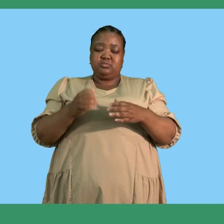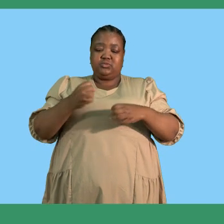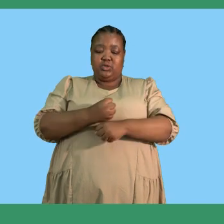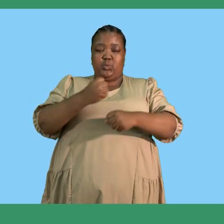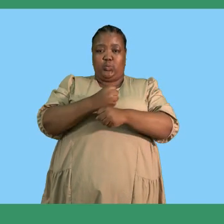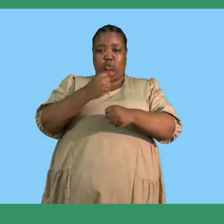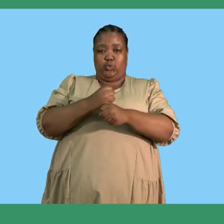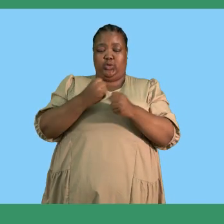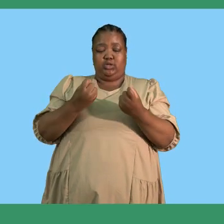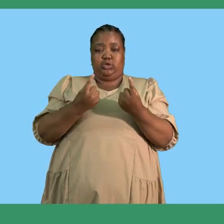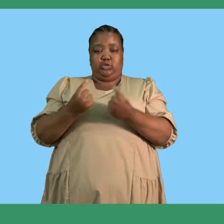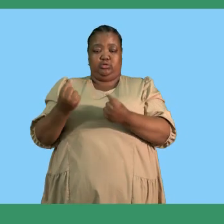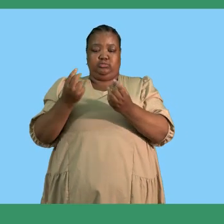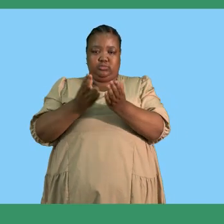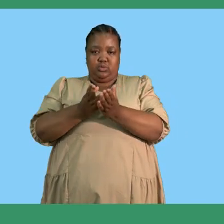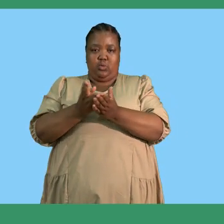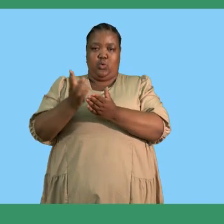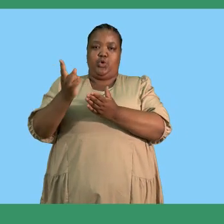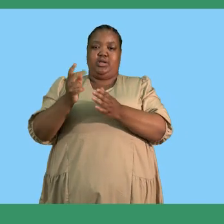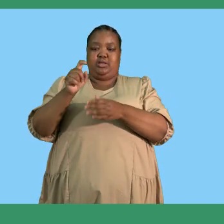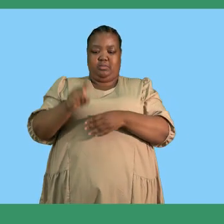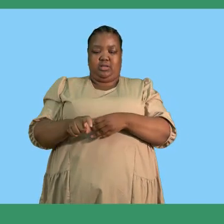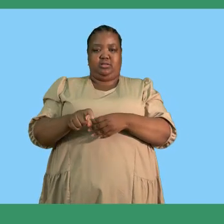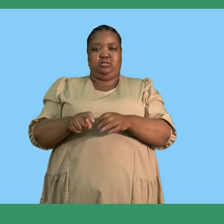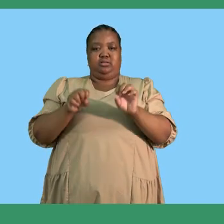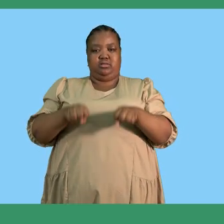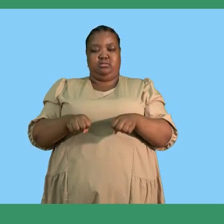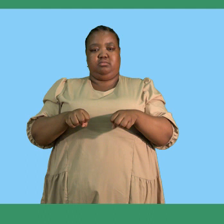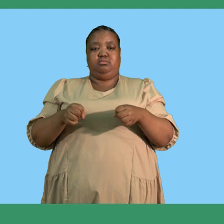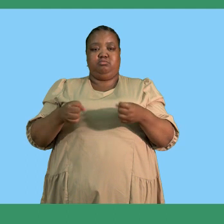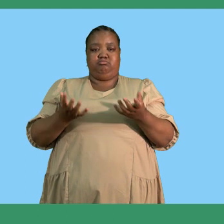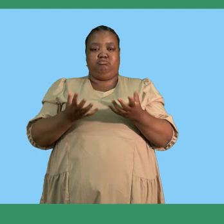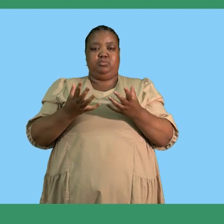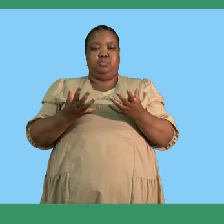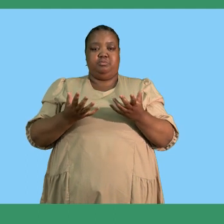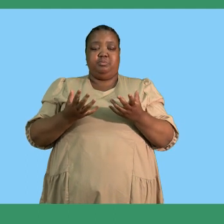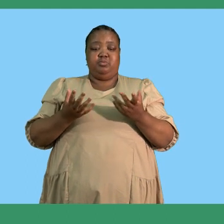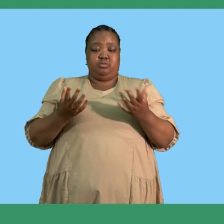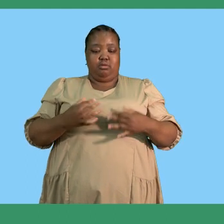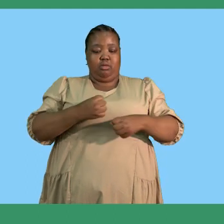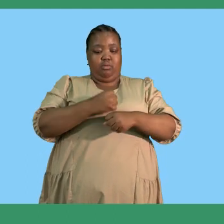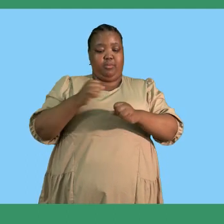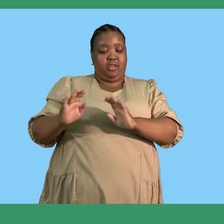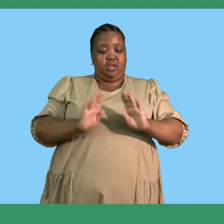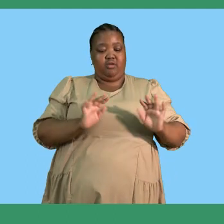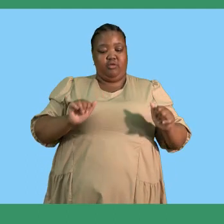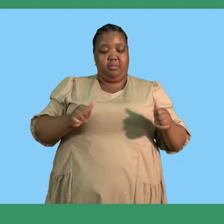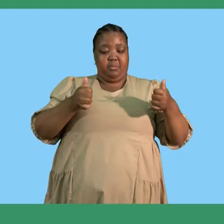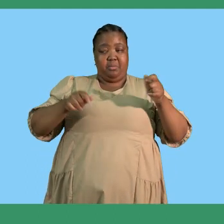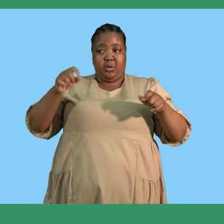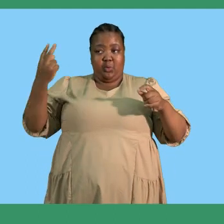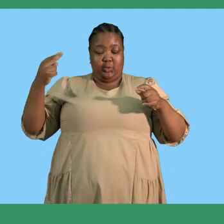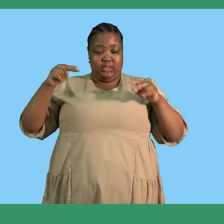which is to perform all your work-related duties in the correct manner, even if you are not seen.